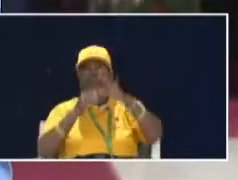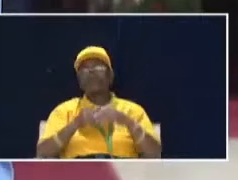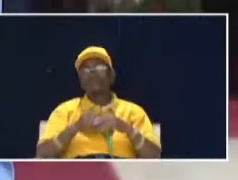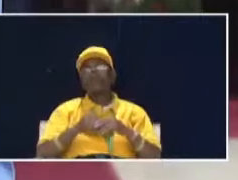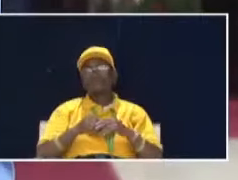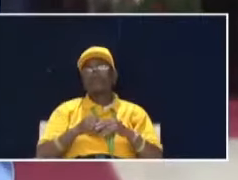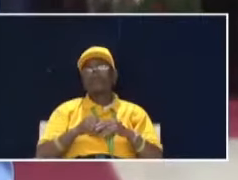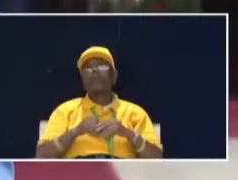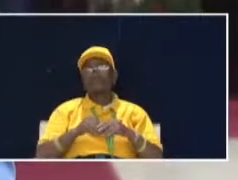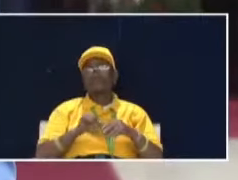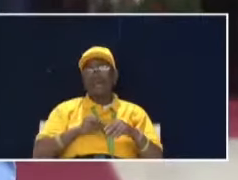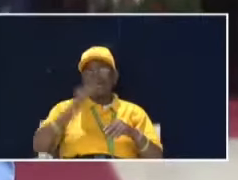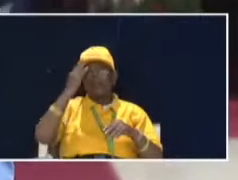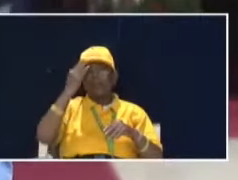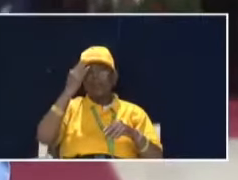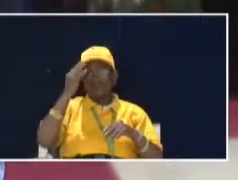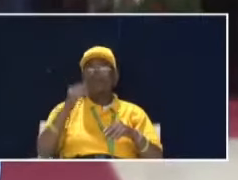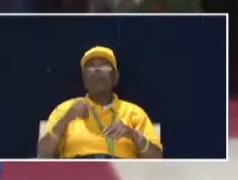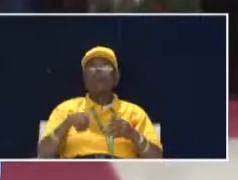Yeah, I know